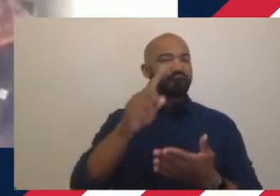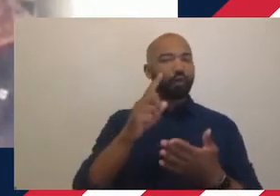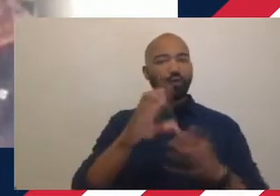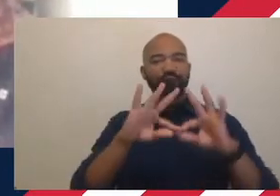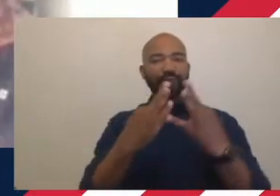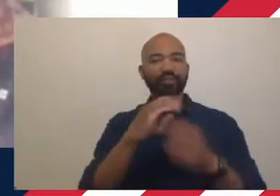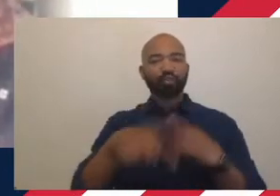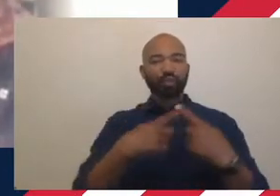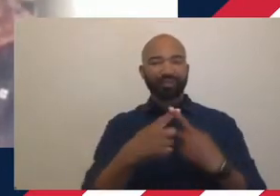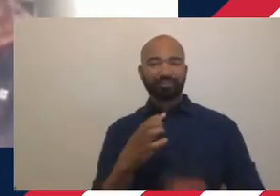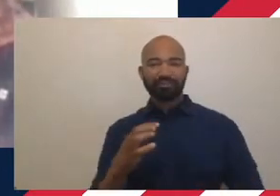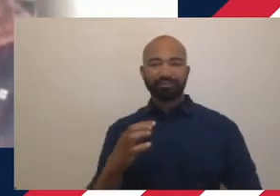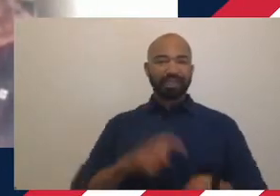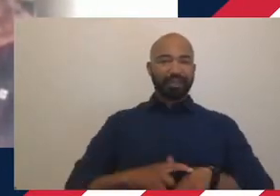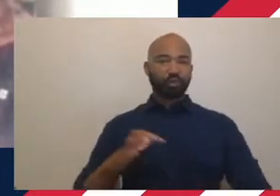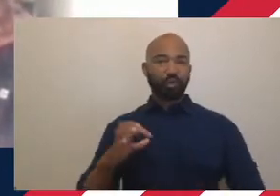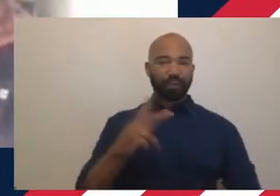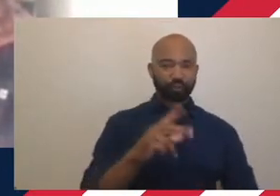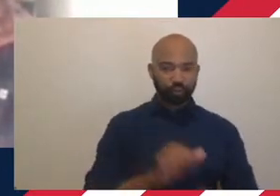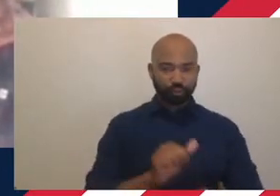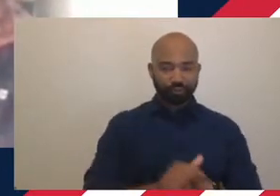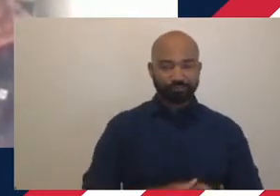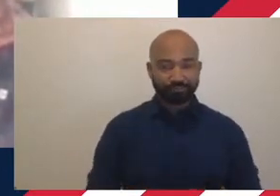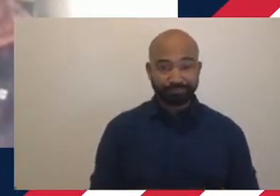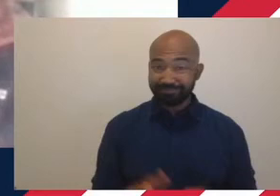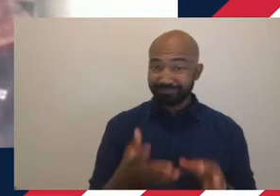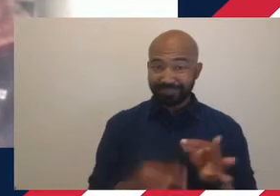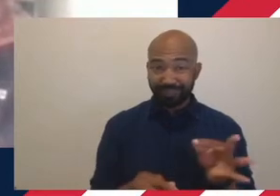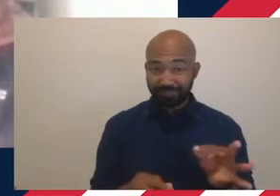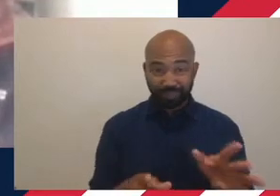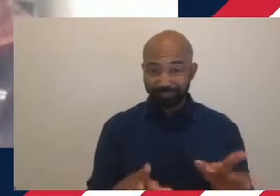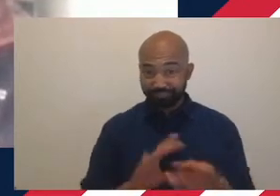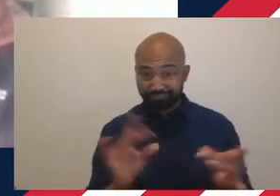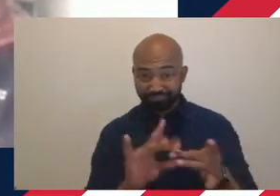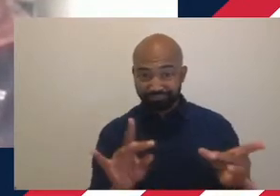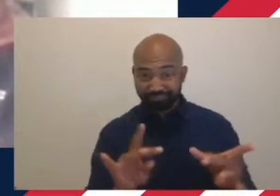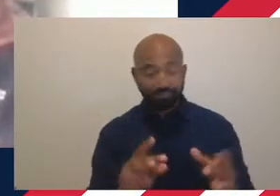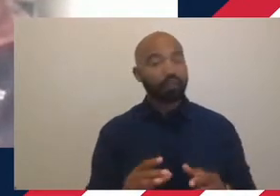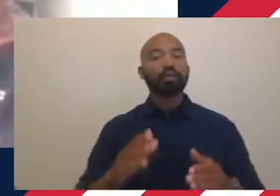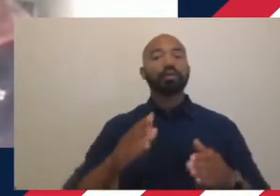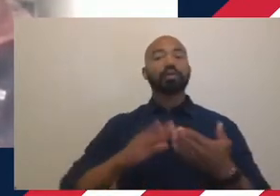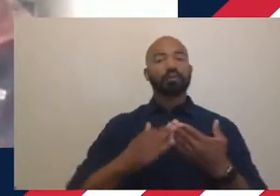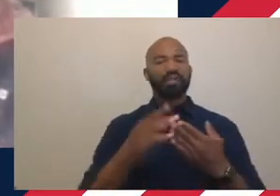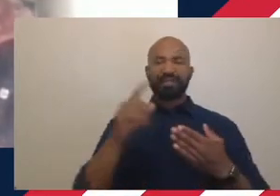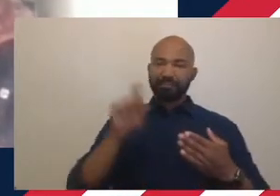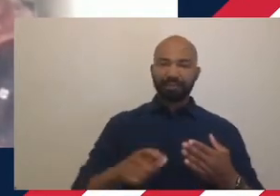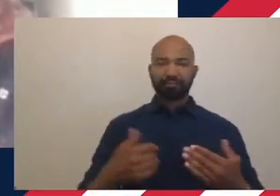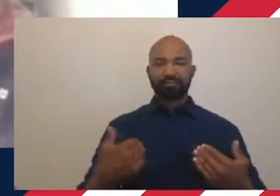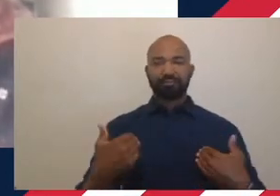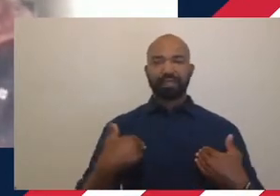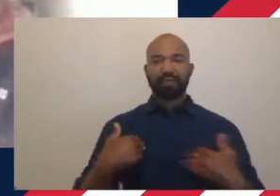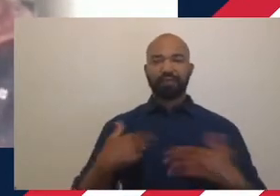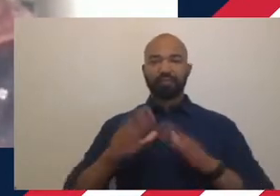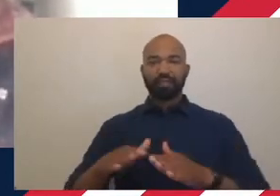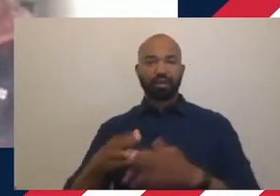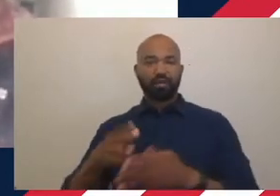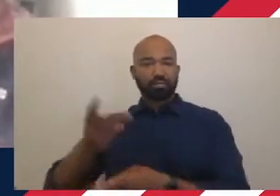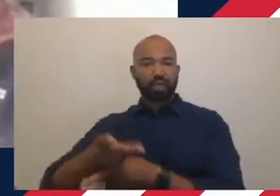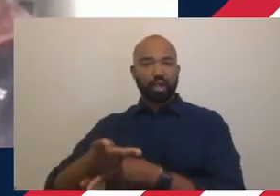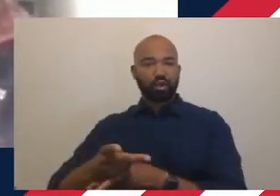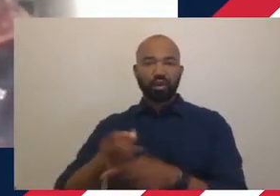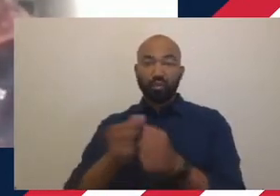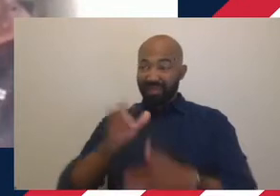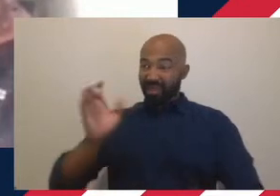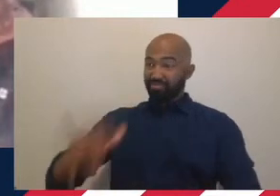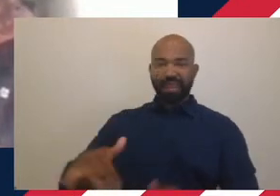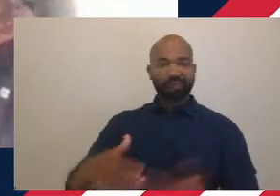return. Simply put, our community doesn't work without childcare. These issues are far too